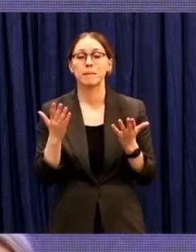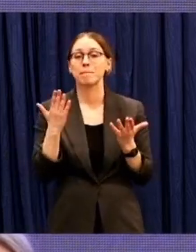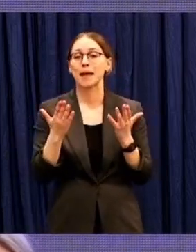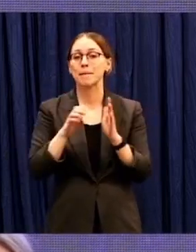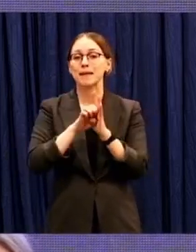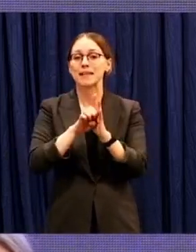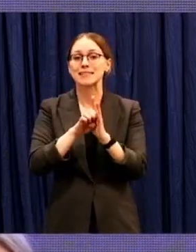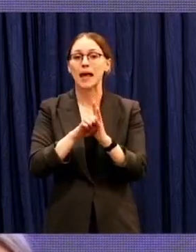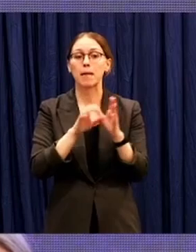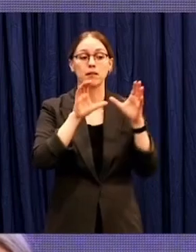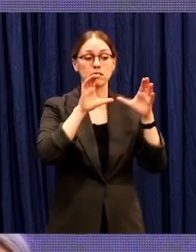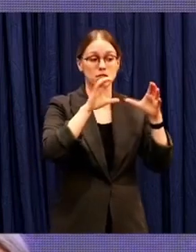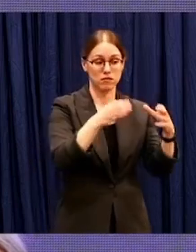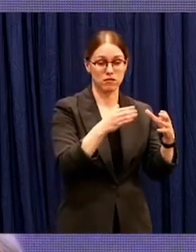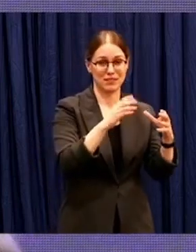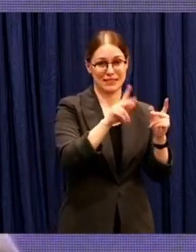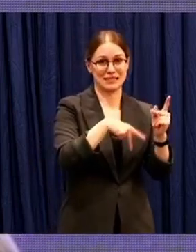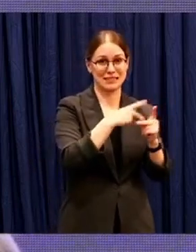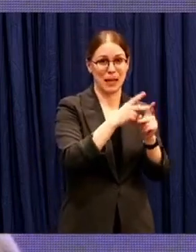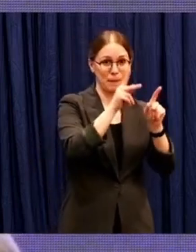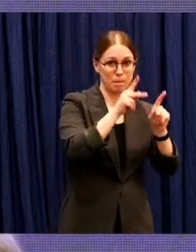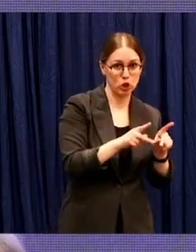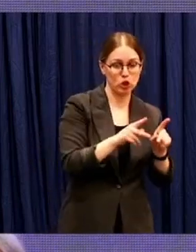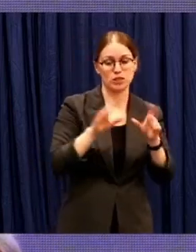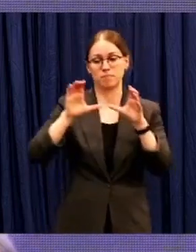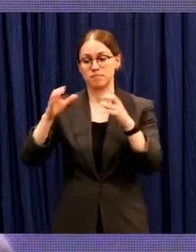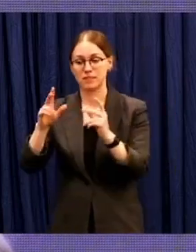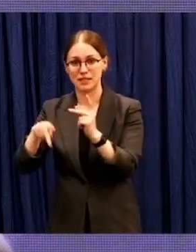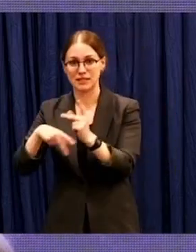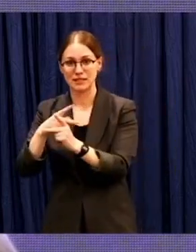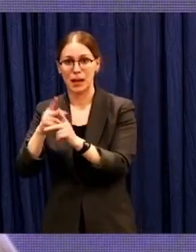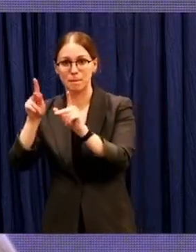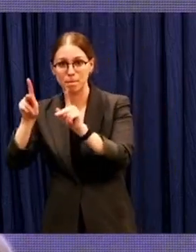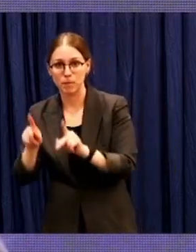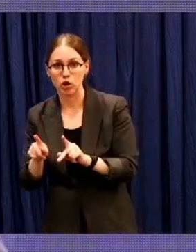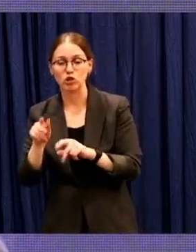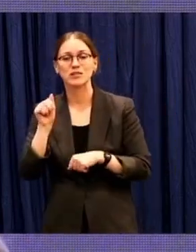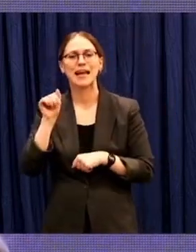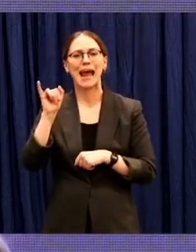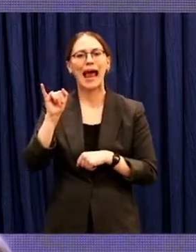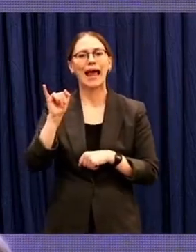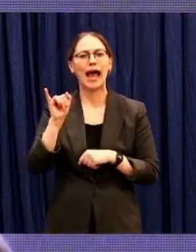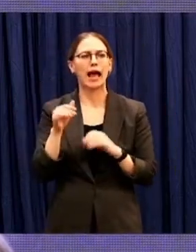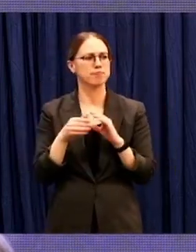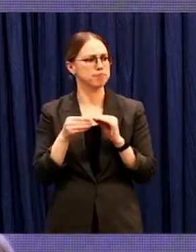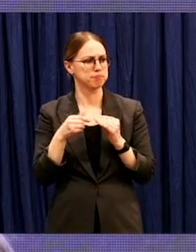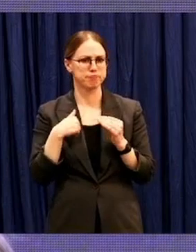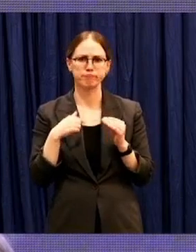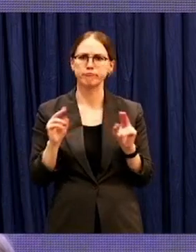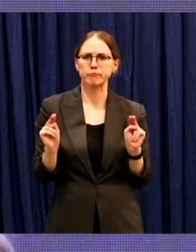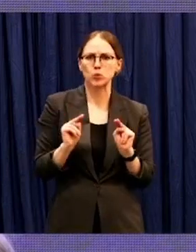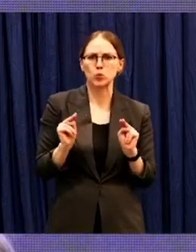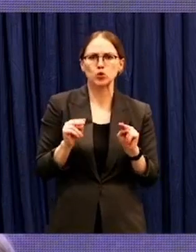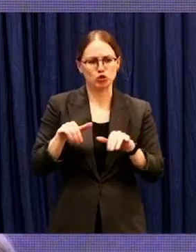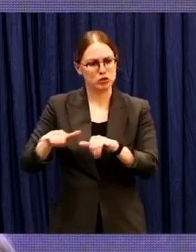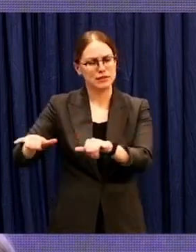category B, the automation bias tells us that it's doing that in a fair and rigorous way, the same to